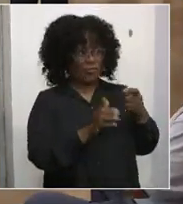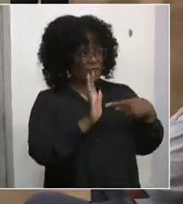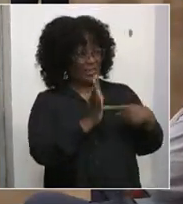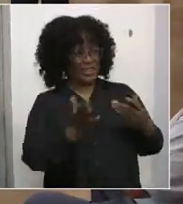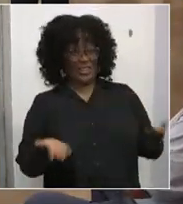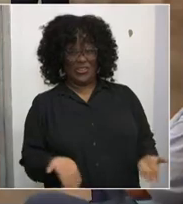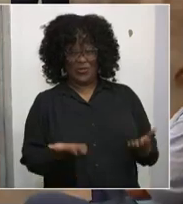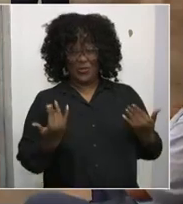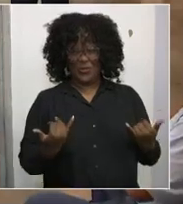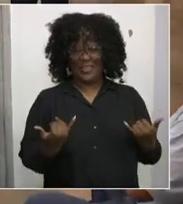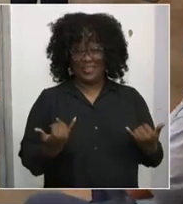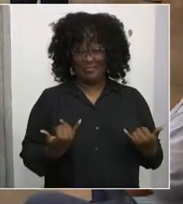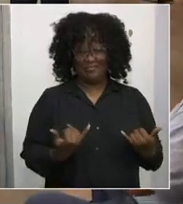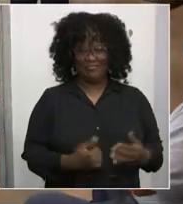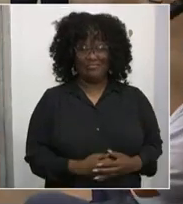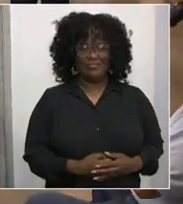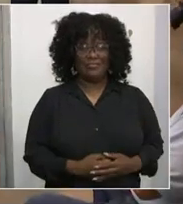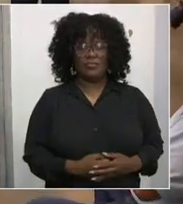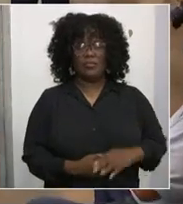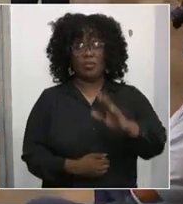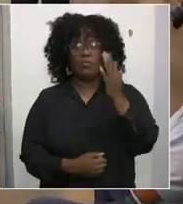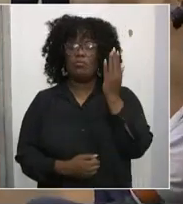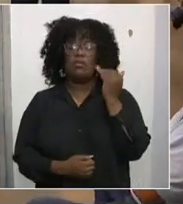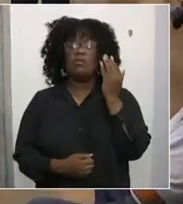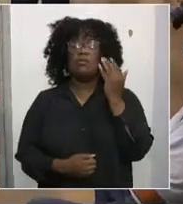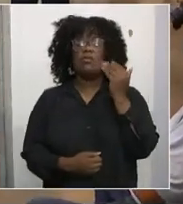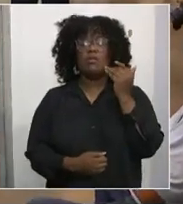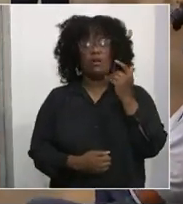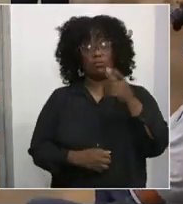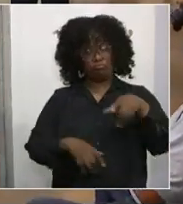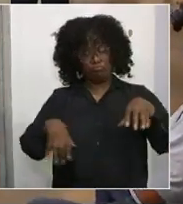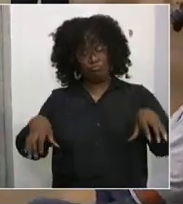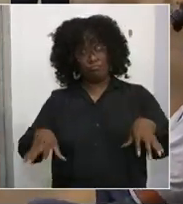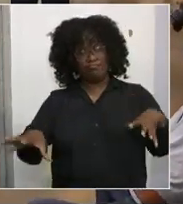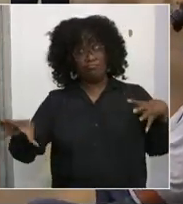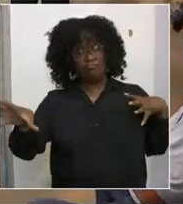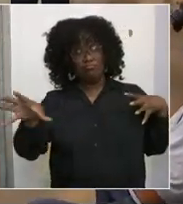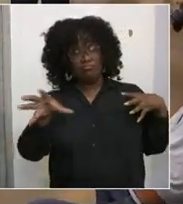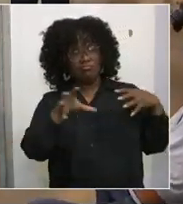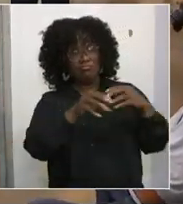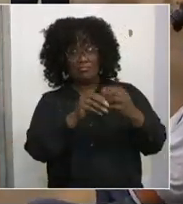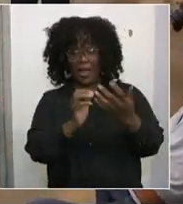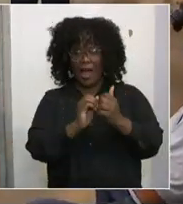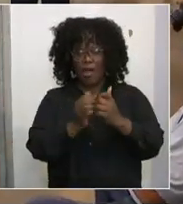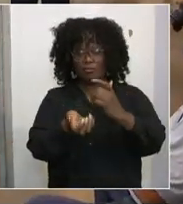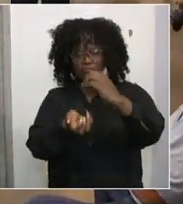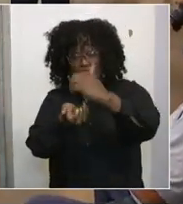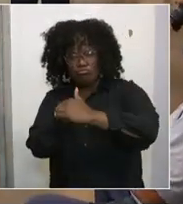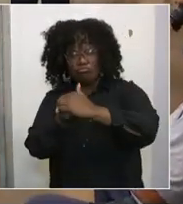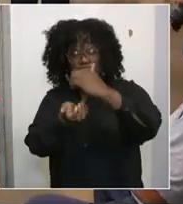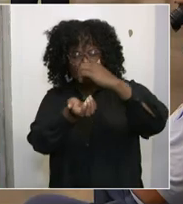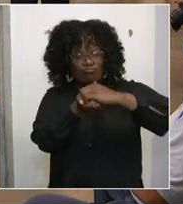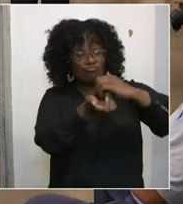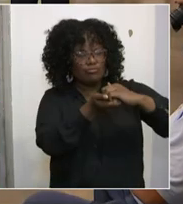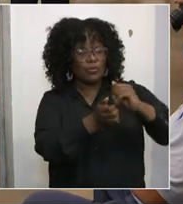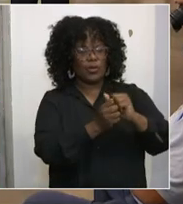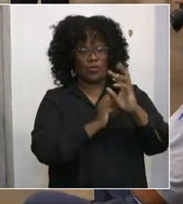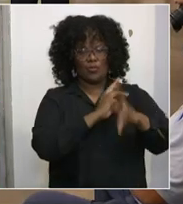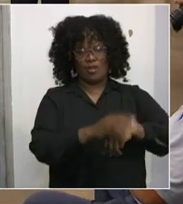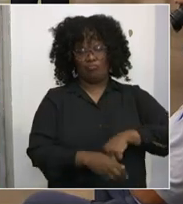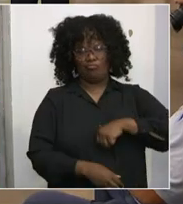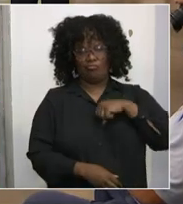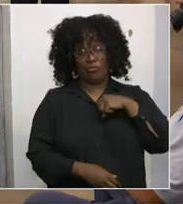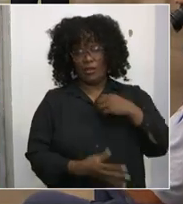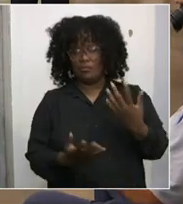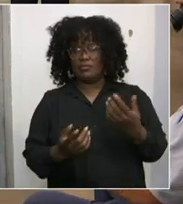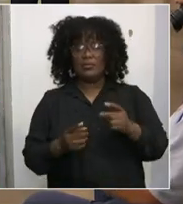Who has worked very, very hard with our partners at Capitol Pride and the district's